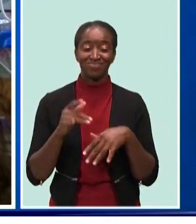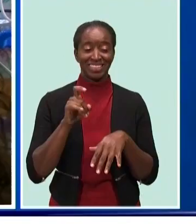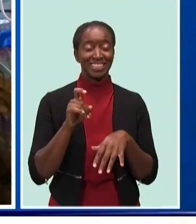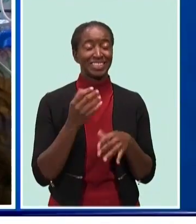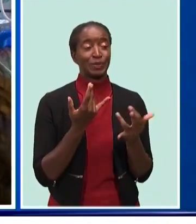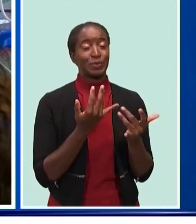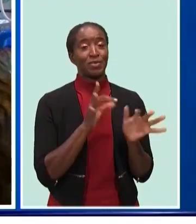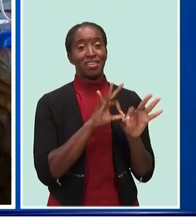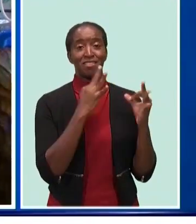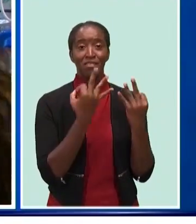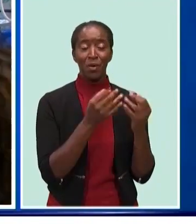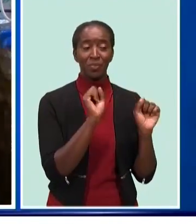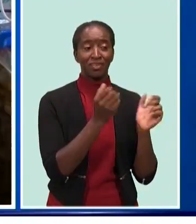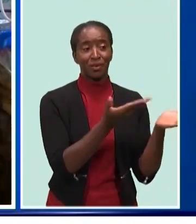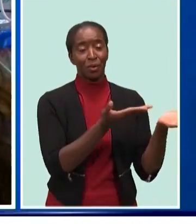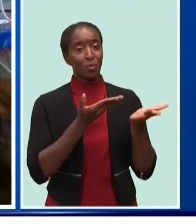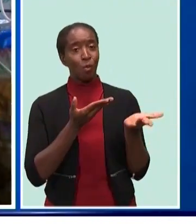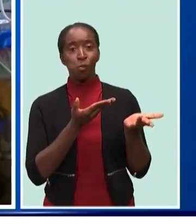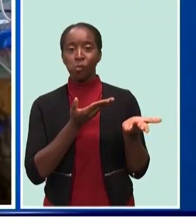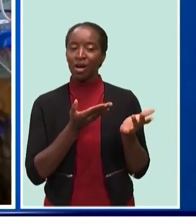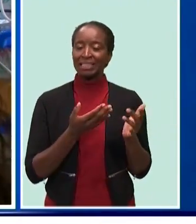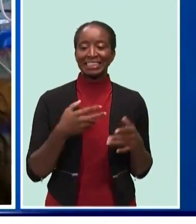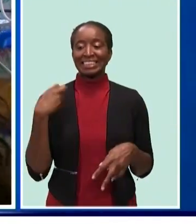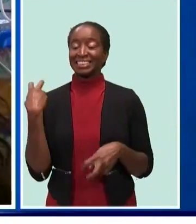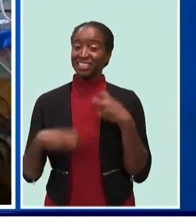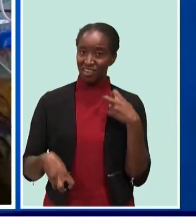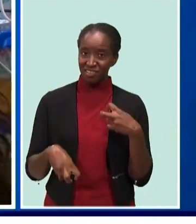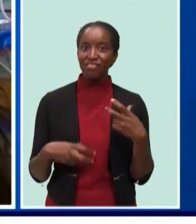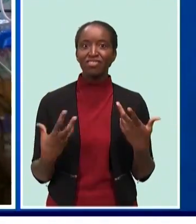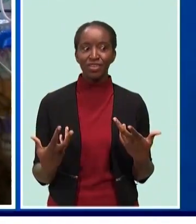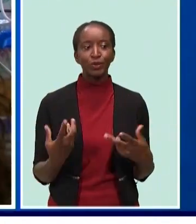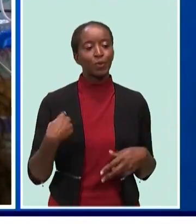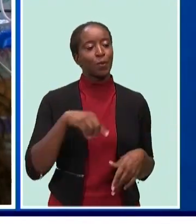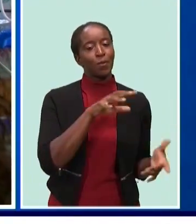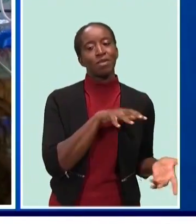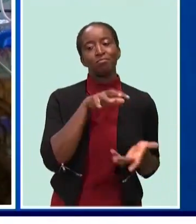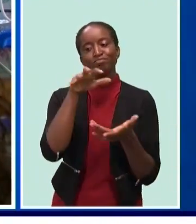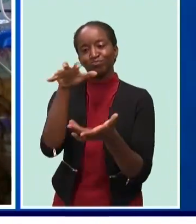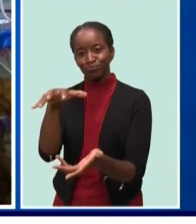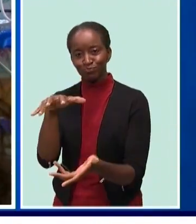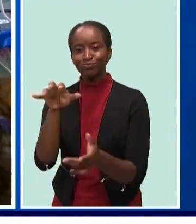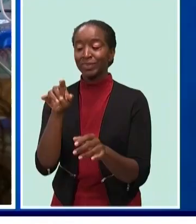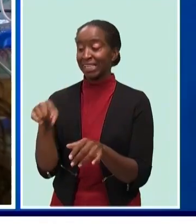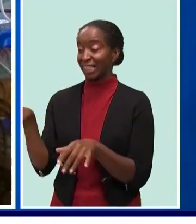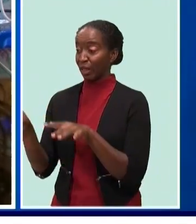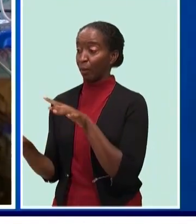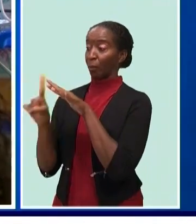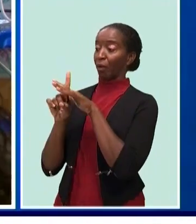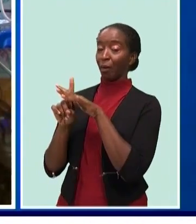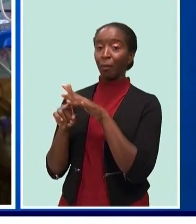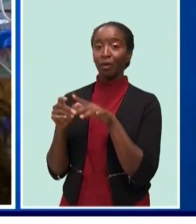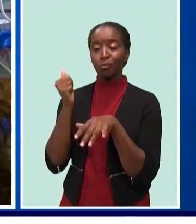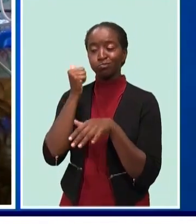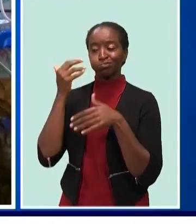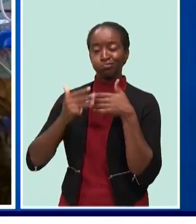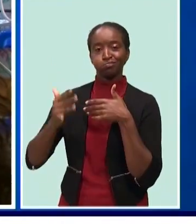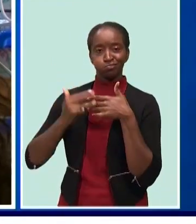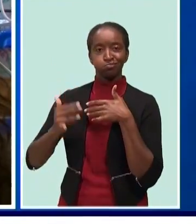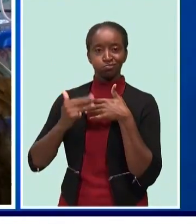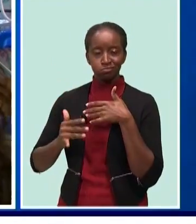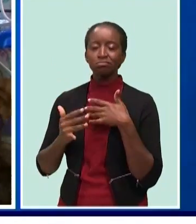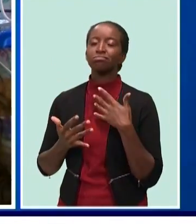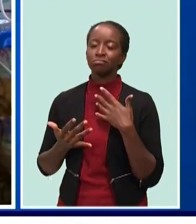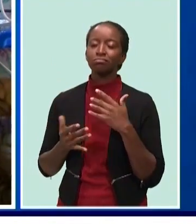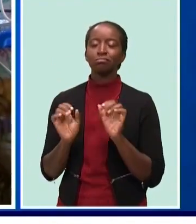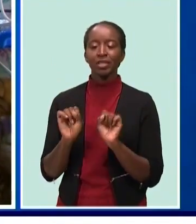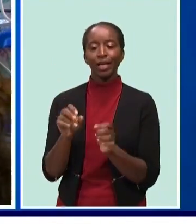where that the nurses here in the department can actually assist in giving you what we would call a care package that